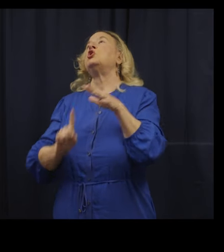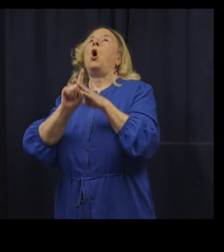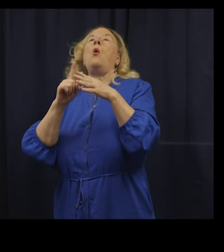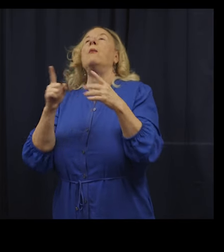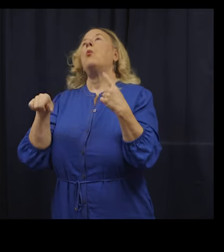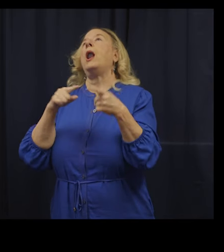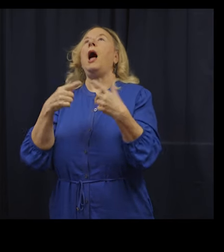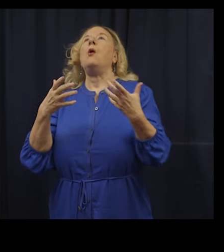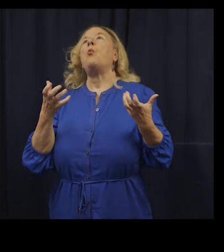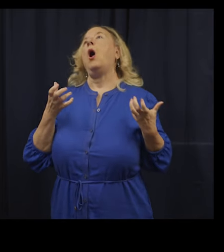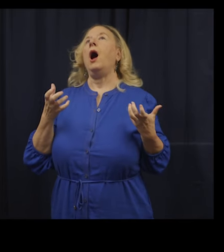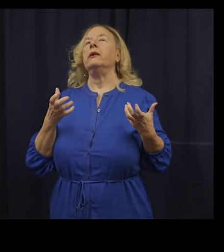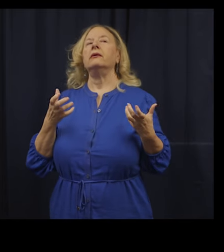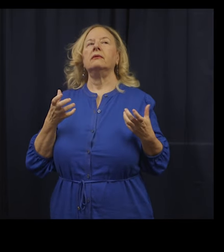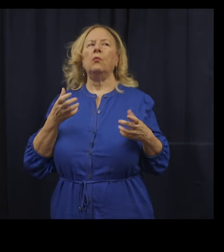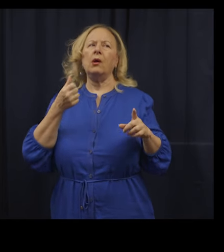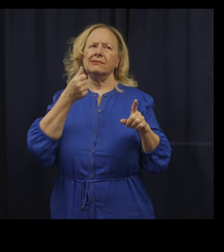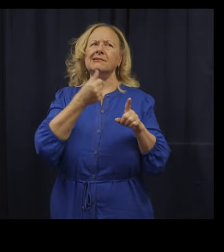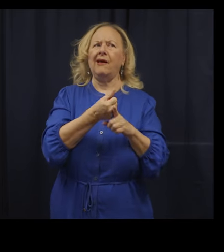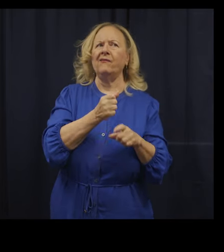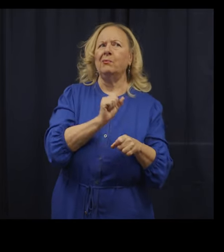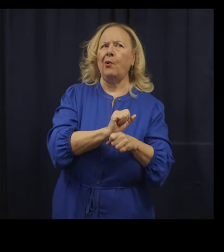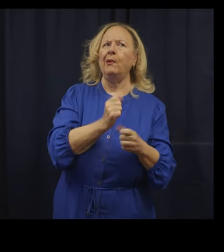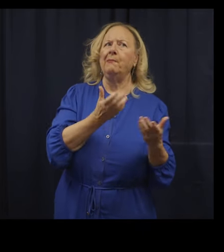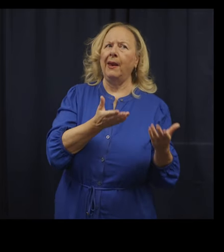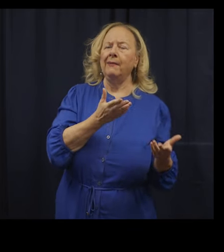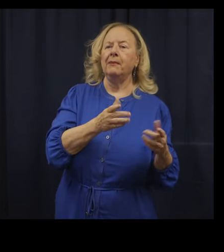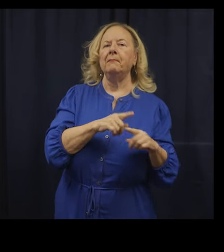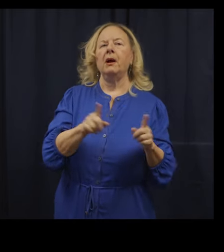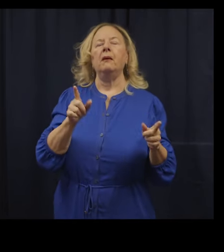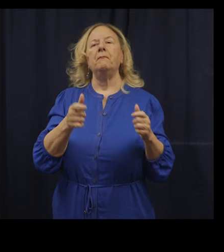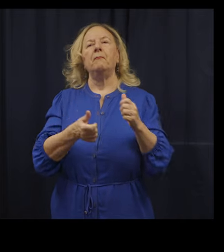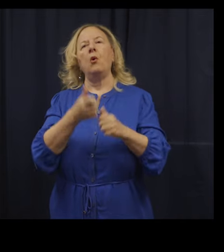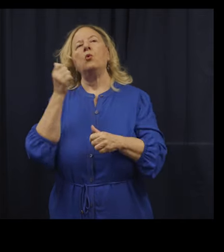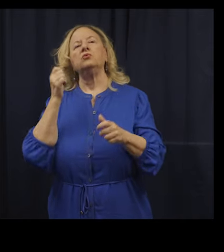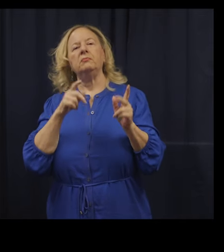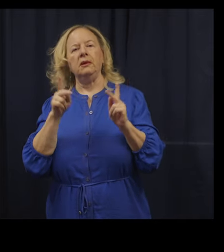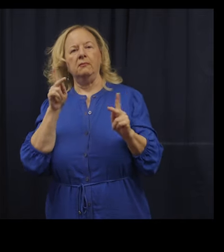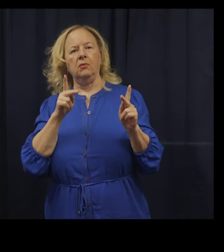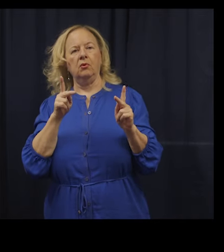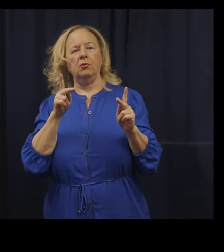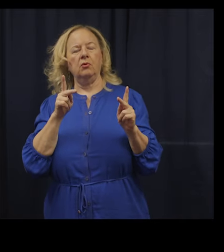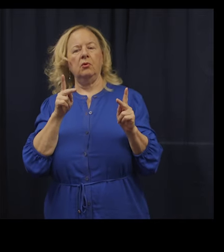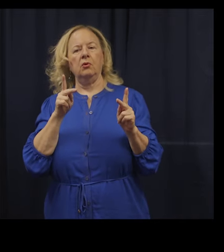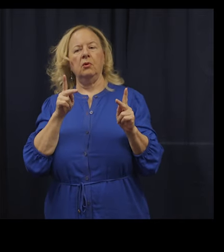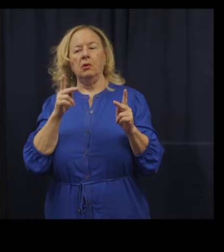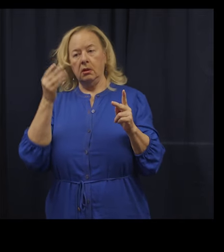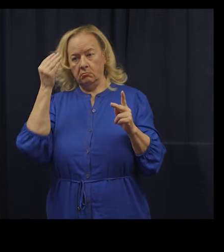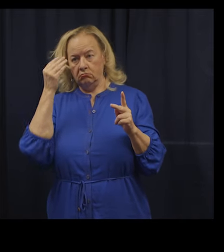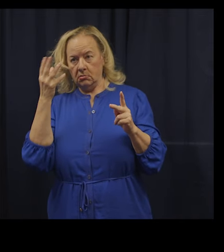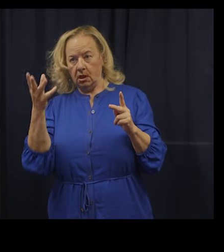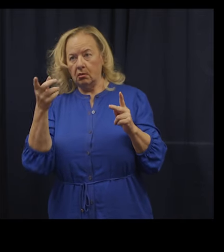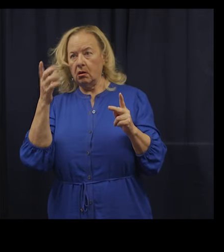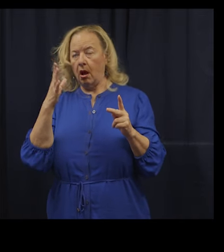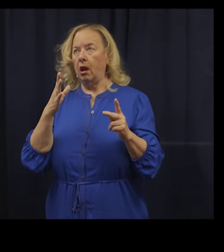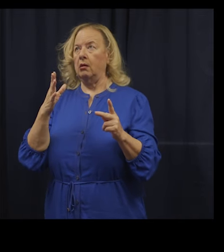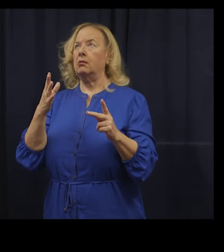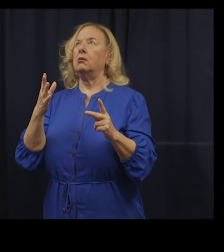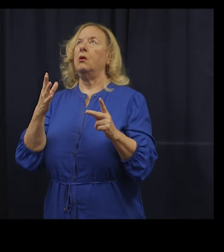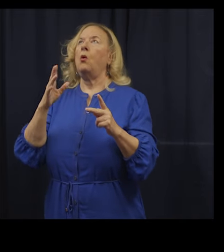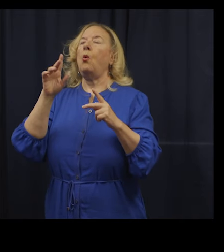If you're self-employed, right? But for the most part, how many of us should be telling God when we want to meet with